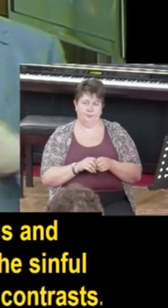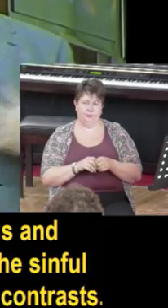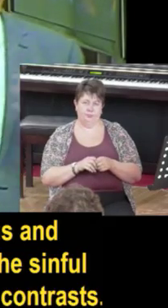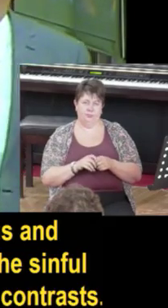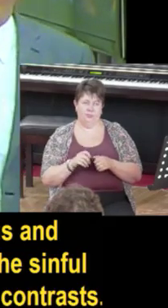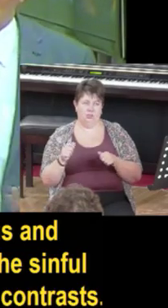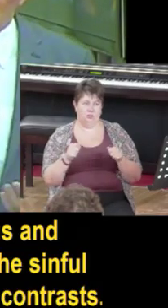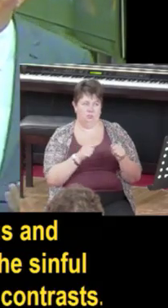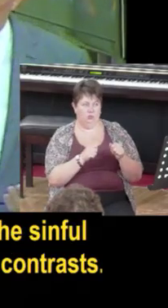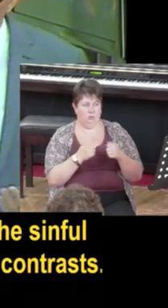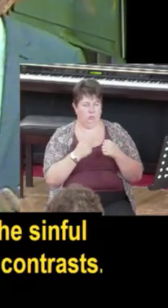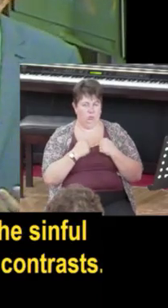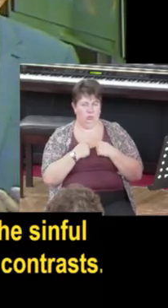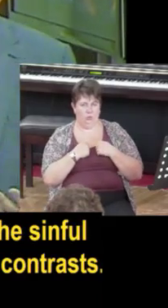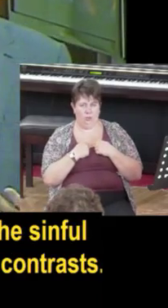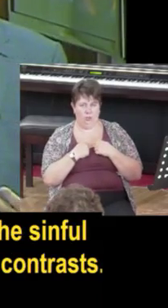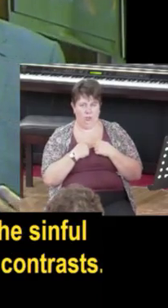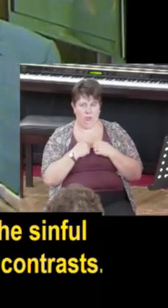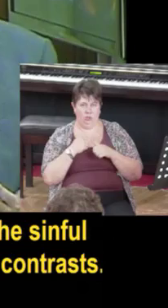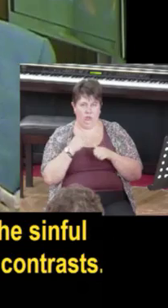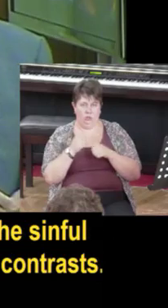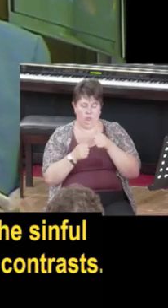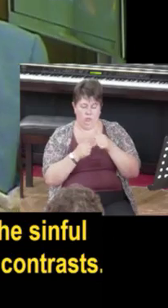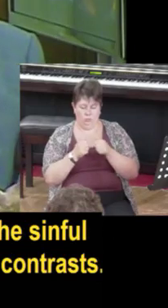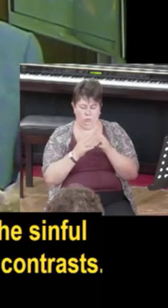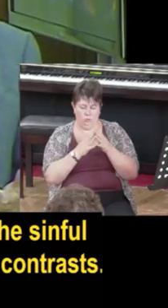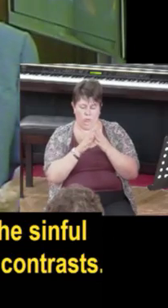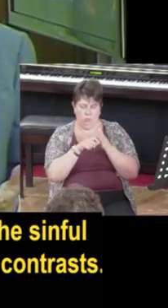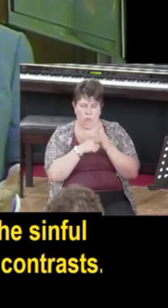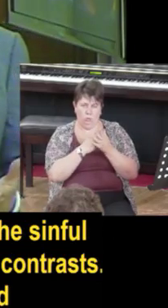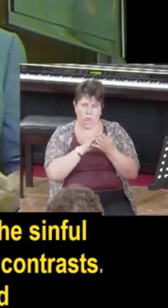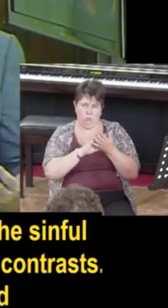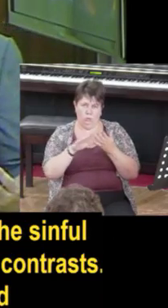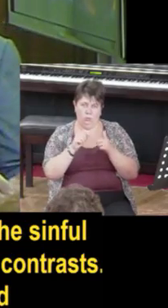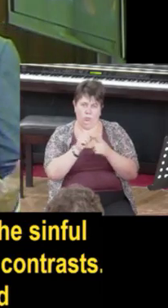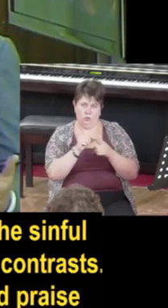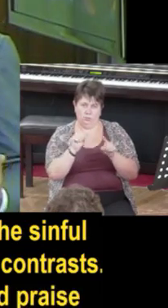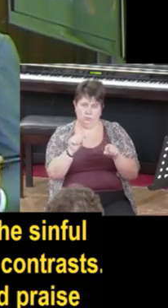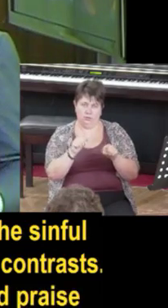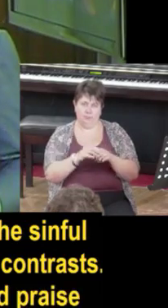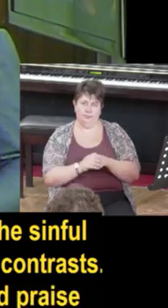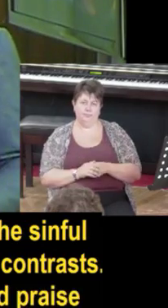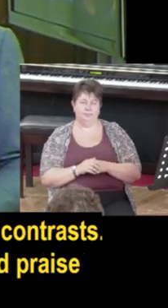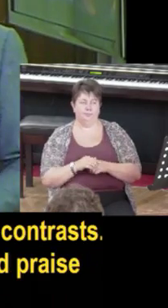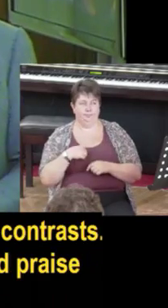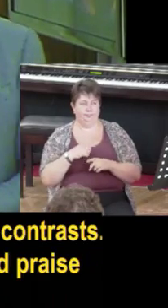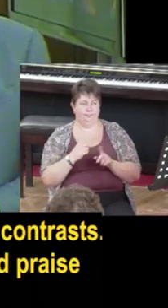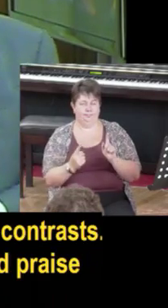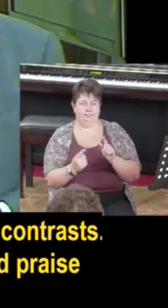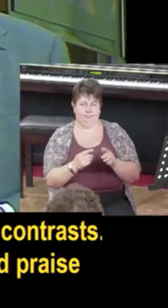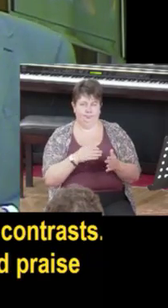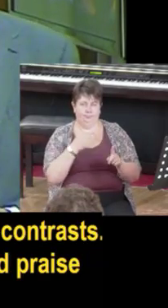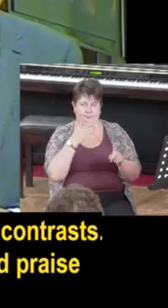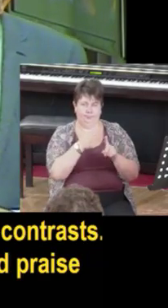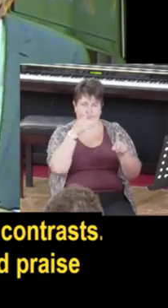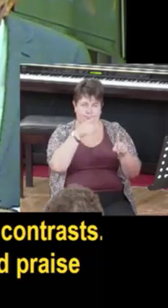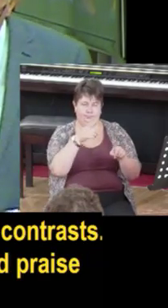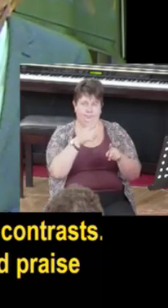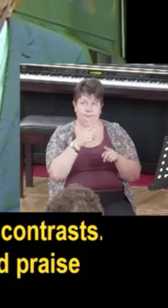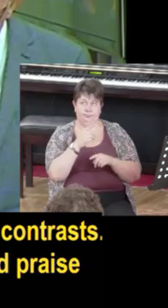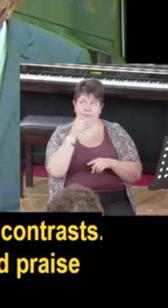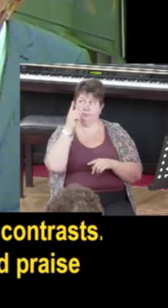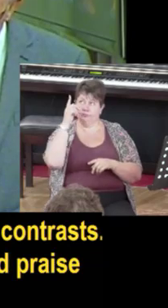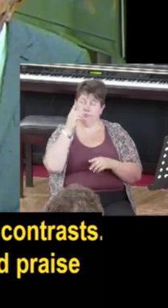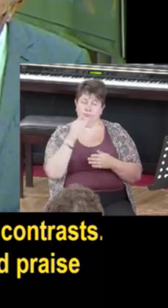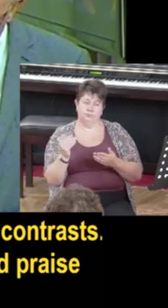She was bringing her adoration and her praise to him, recognizing that he was the sovereign, the Savior, and the